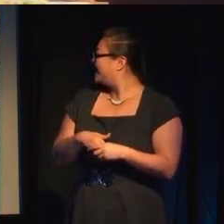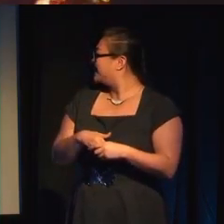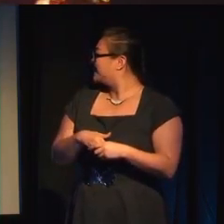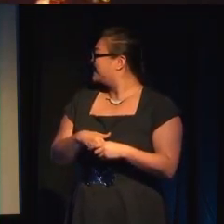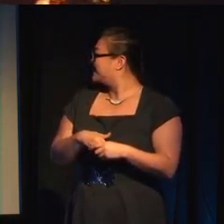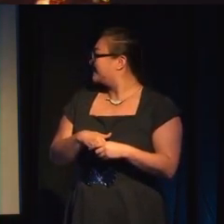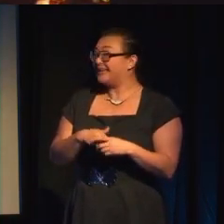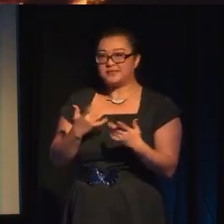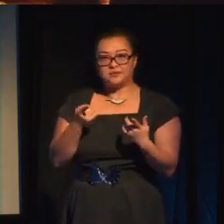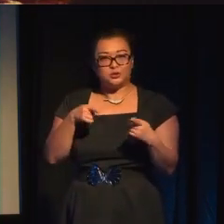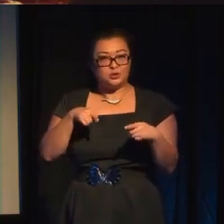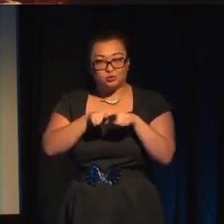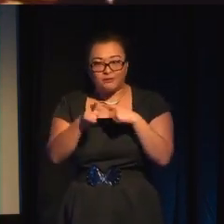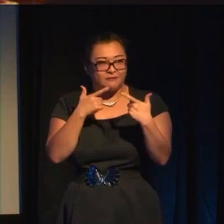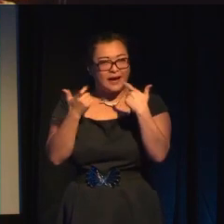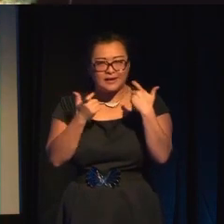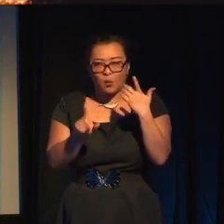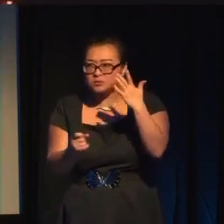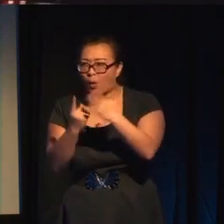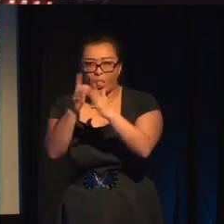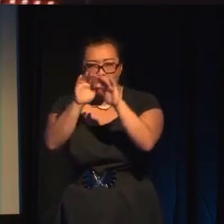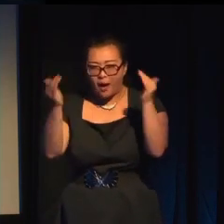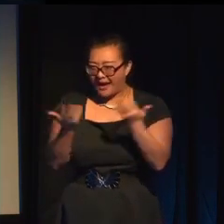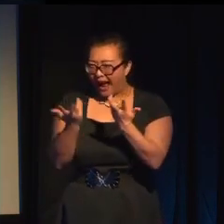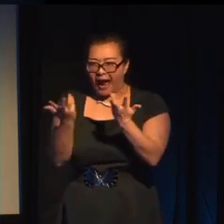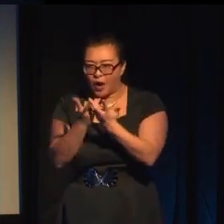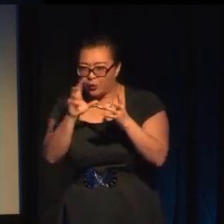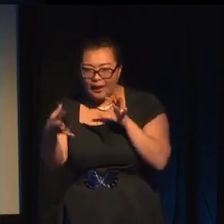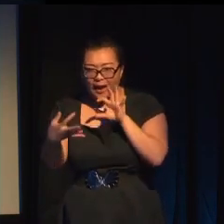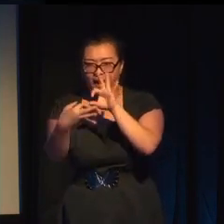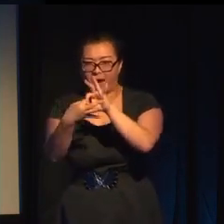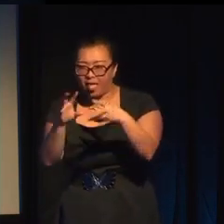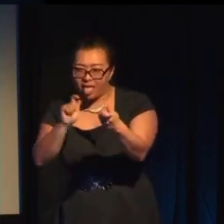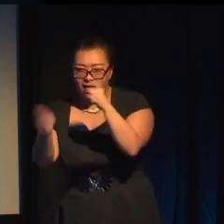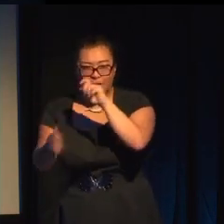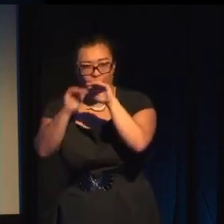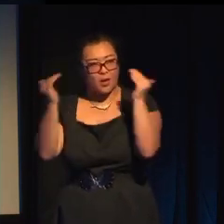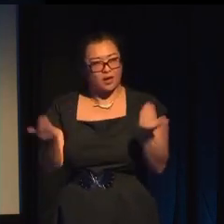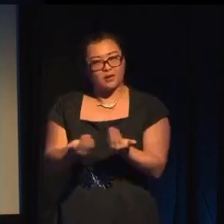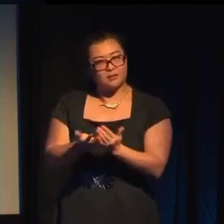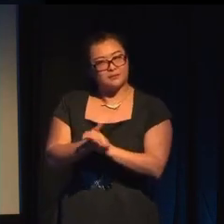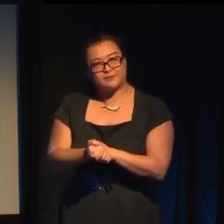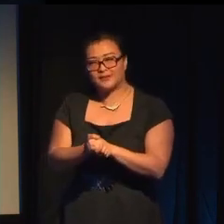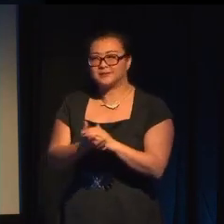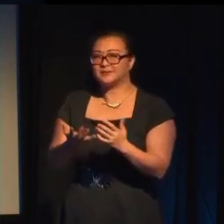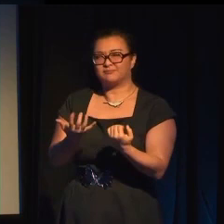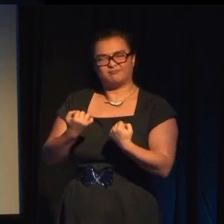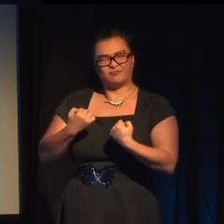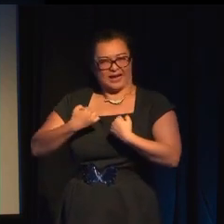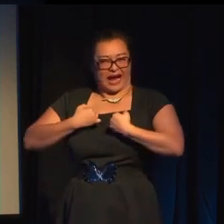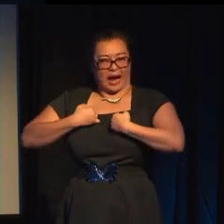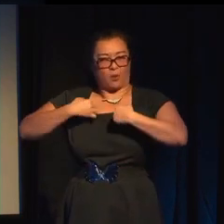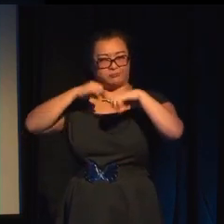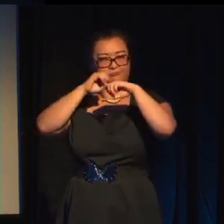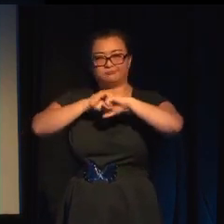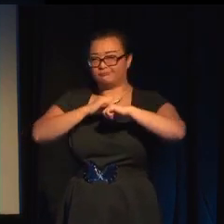attempting to find out what's going on in the world and how you're going to subvert the world, and that's very much our go.